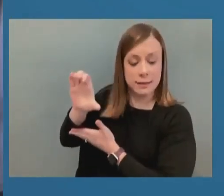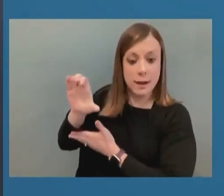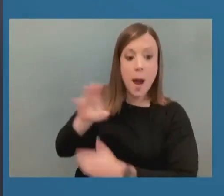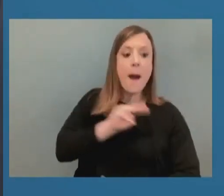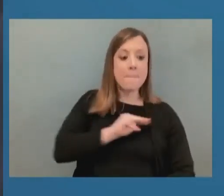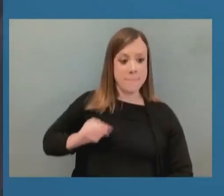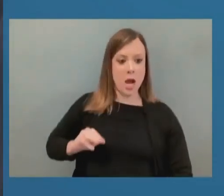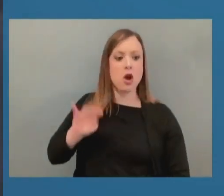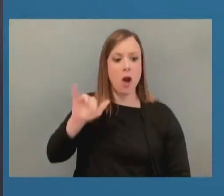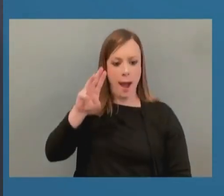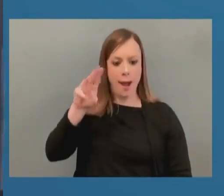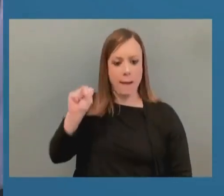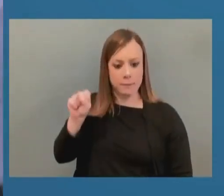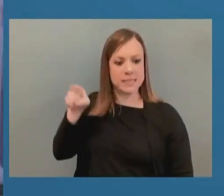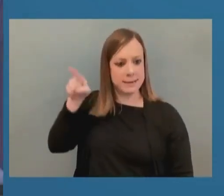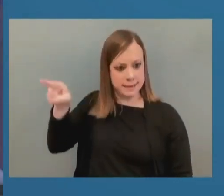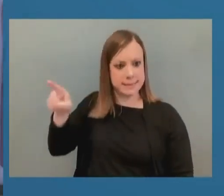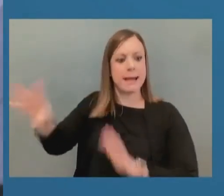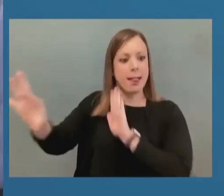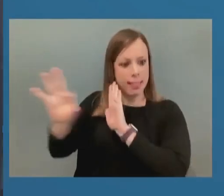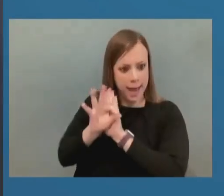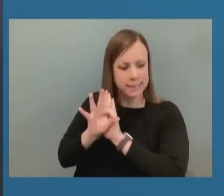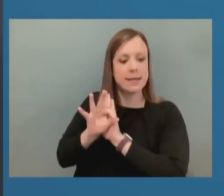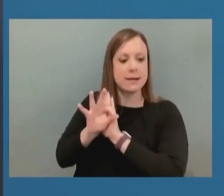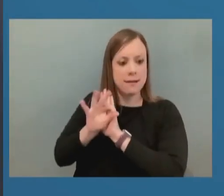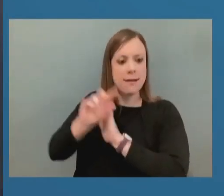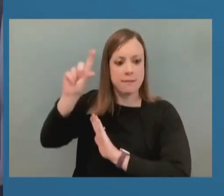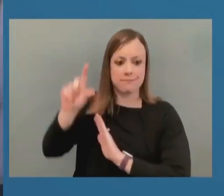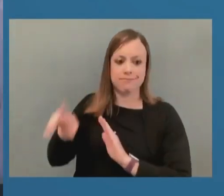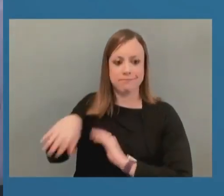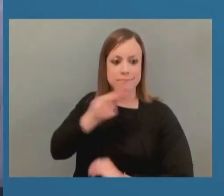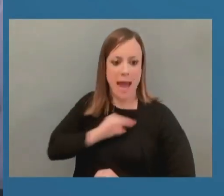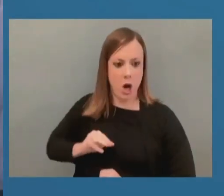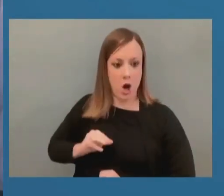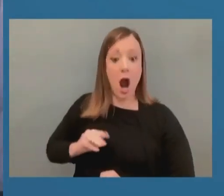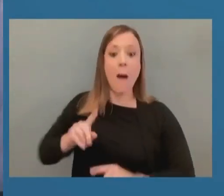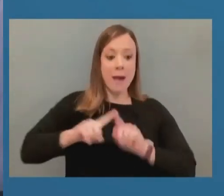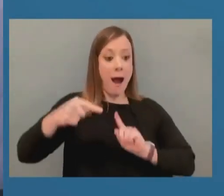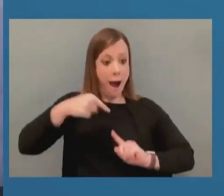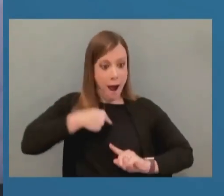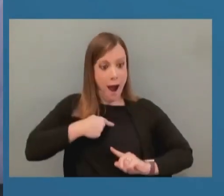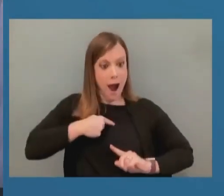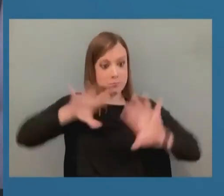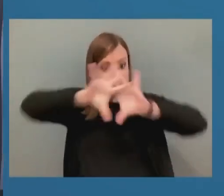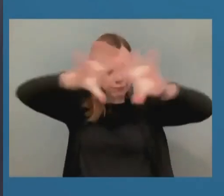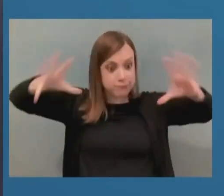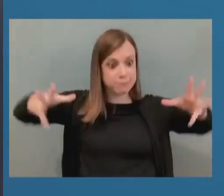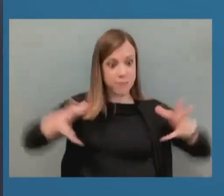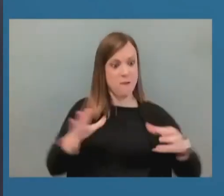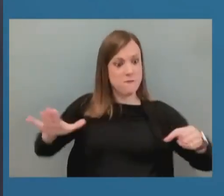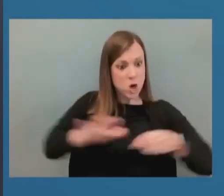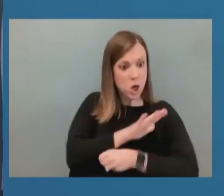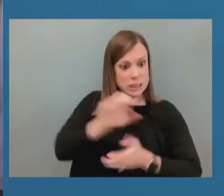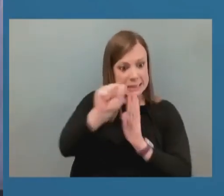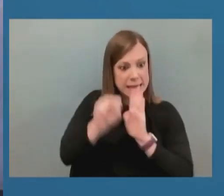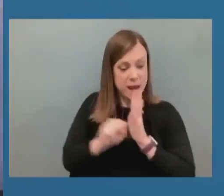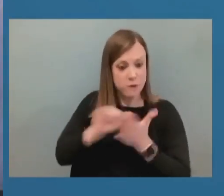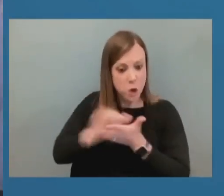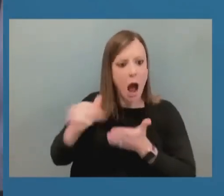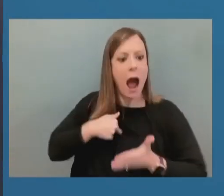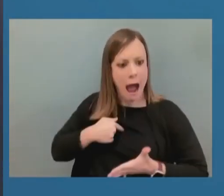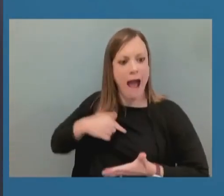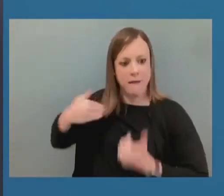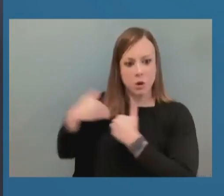New York City is a subdivision of the state of New York. I also have responsibilities to make sure the services are provided to 8.3 million people that I